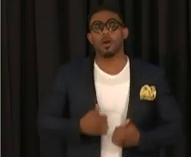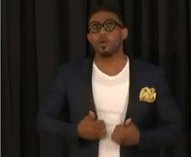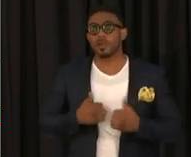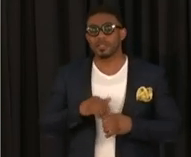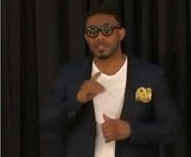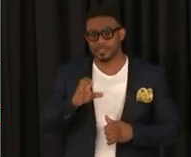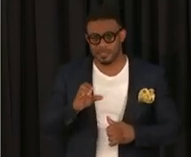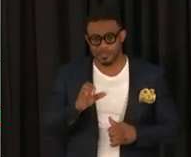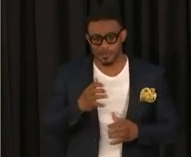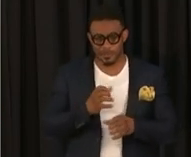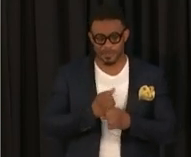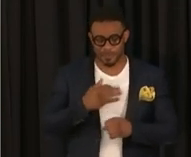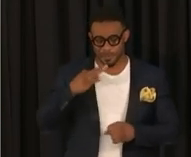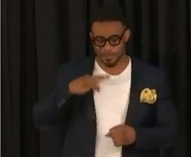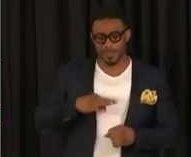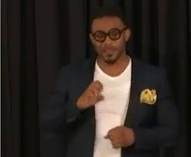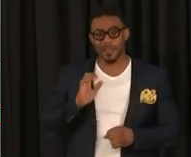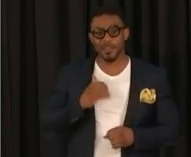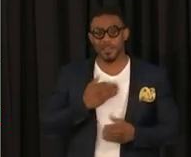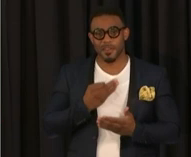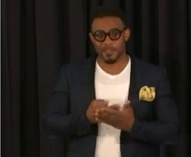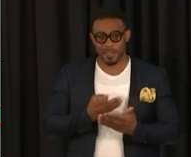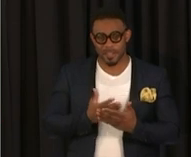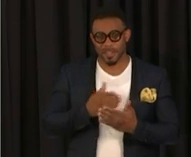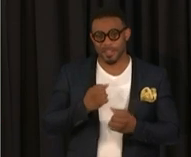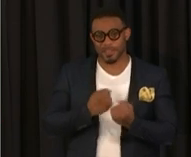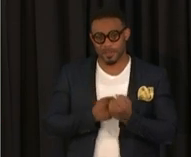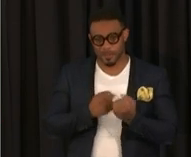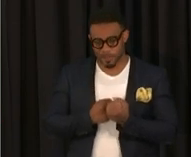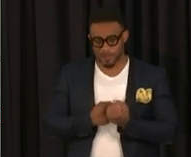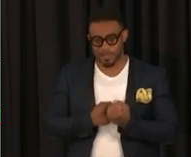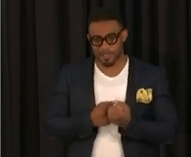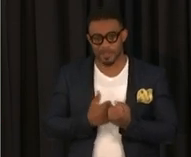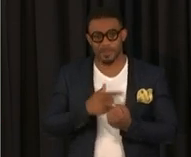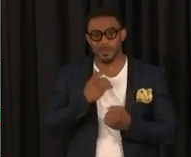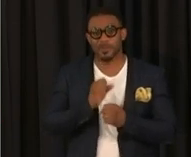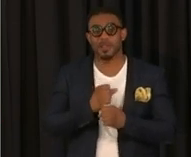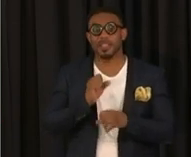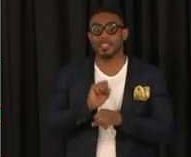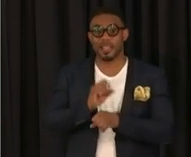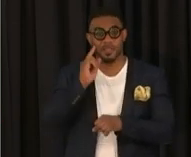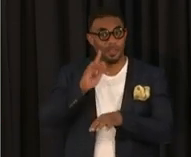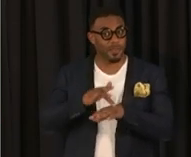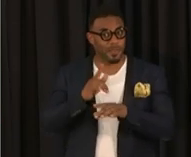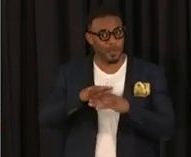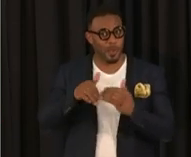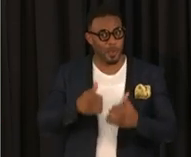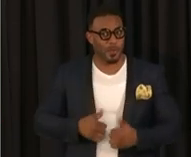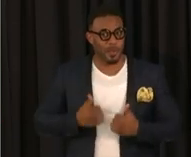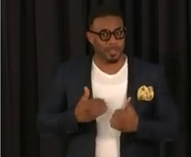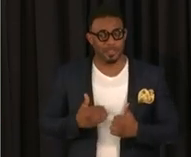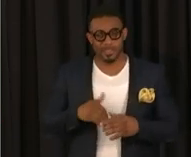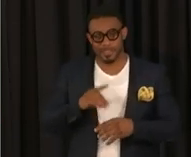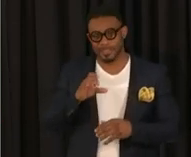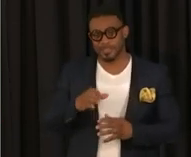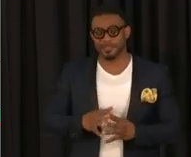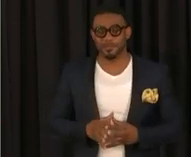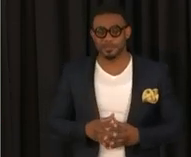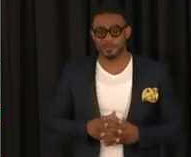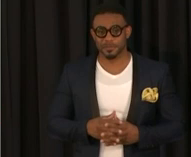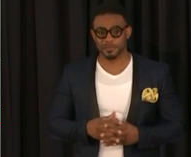all residents in DC are receiving the benefits of our financing and our support, and that we're creating jobs that are available to all residents in